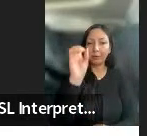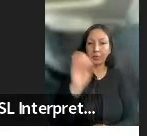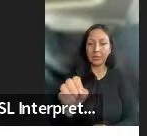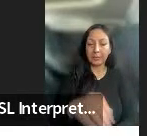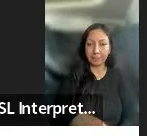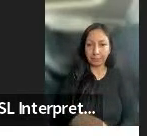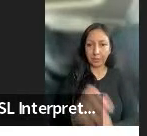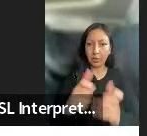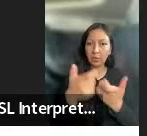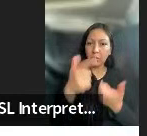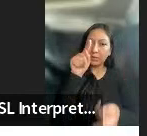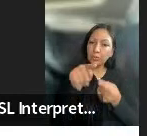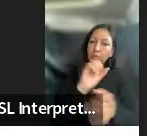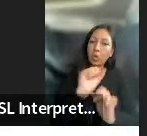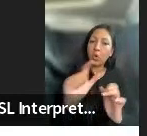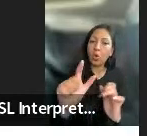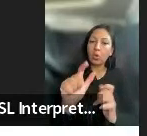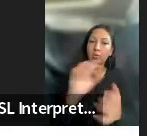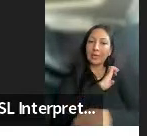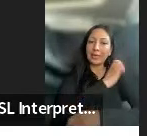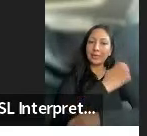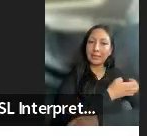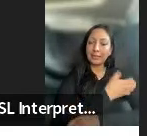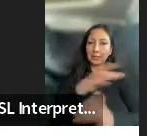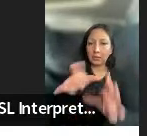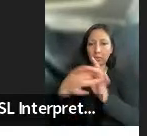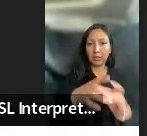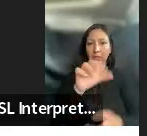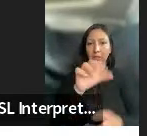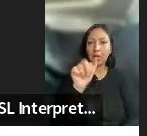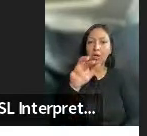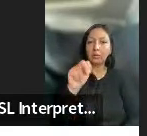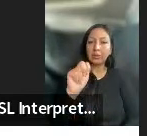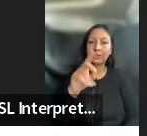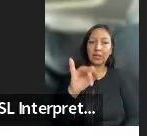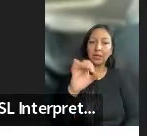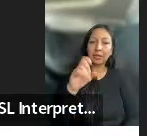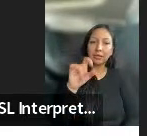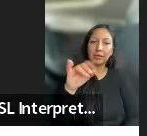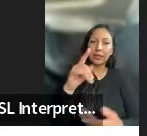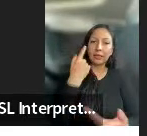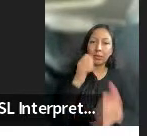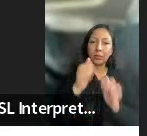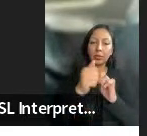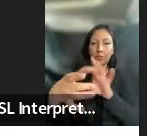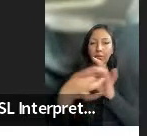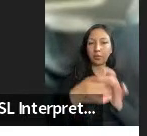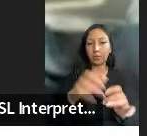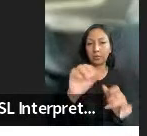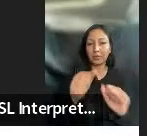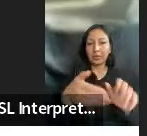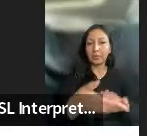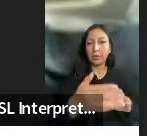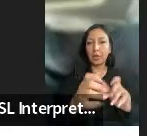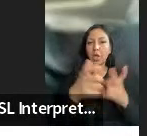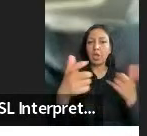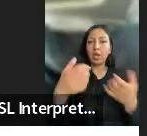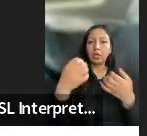greatly reducing all of the energy and related carbon dioxide emissions associated with administering such a large waste